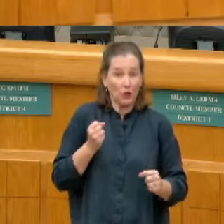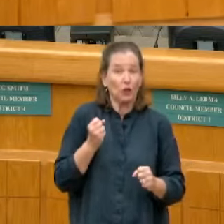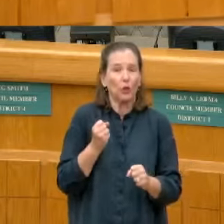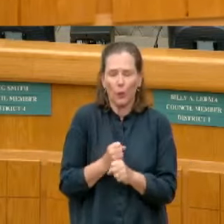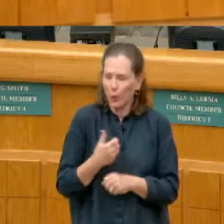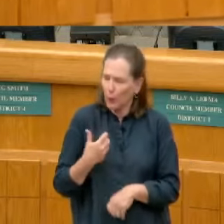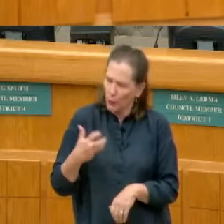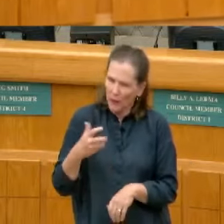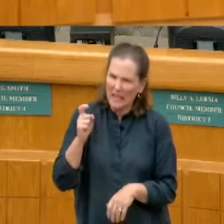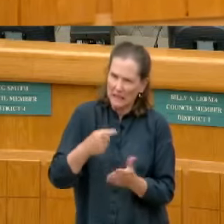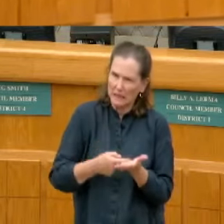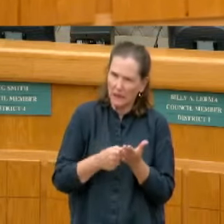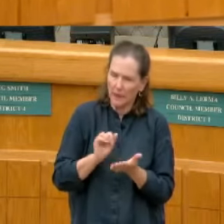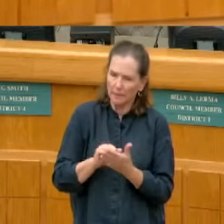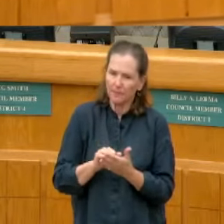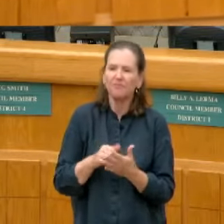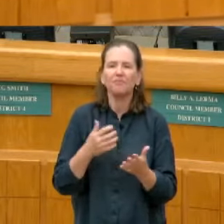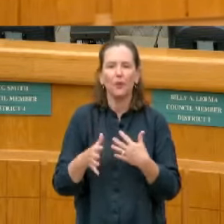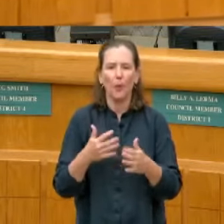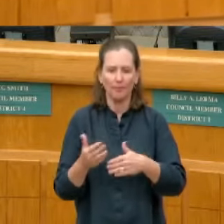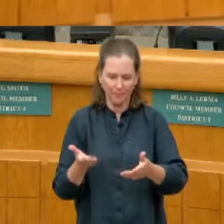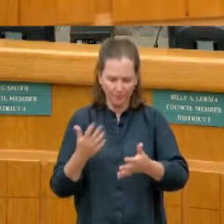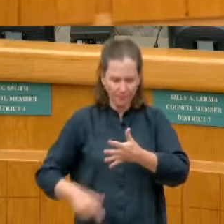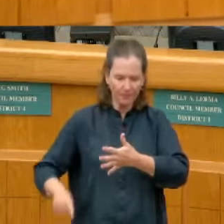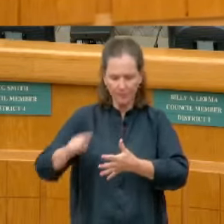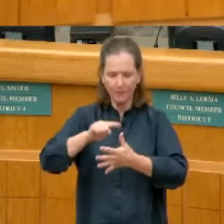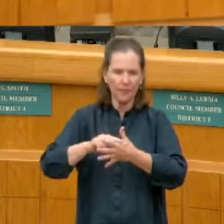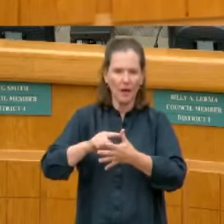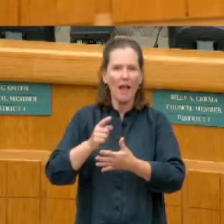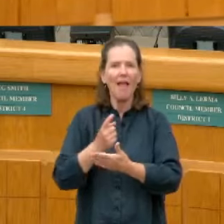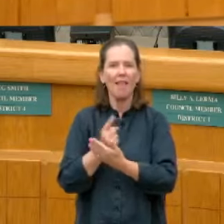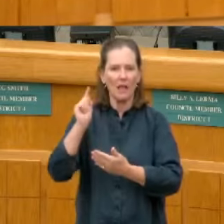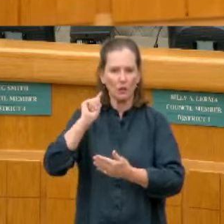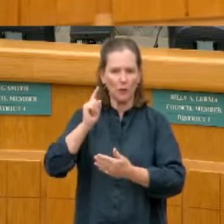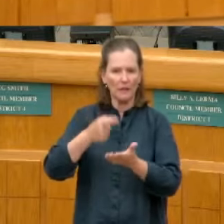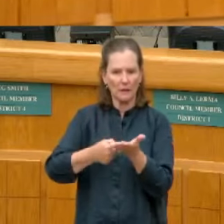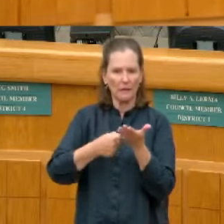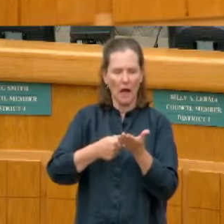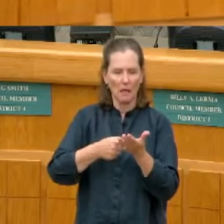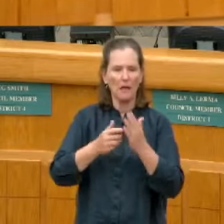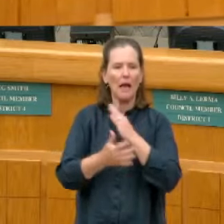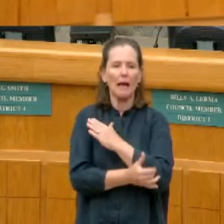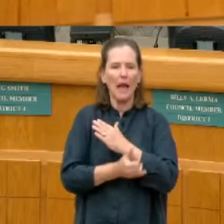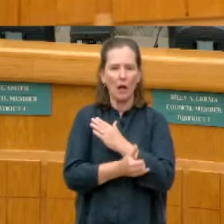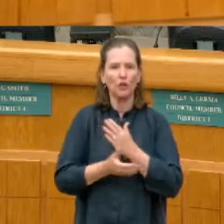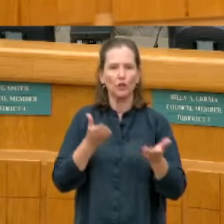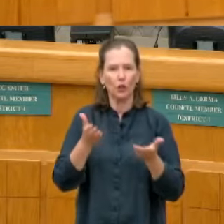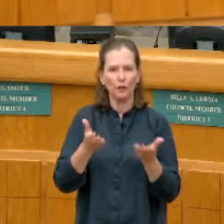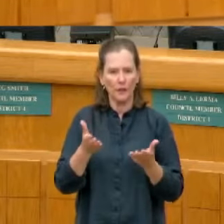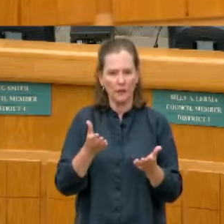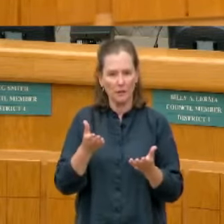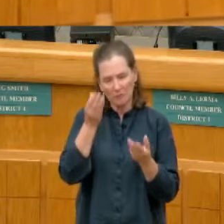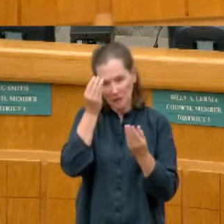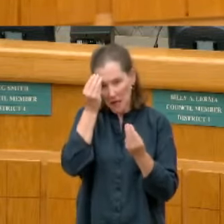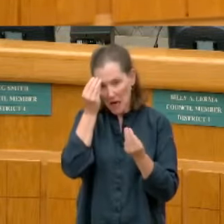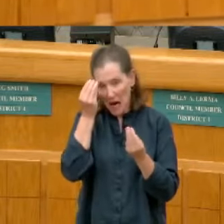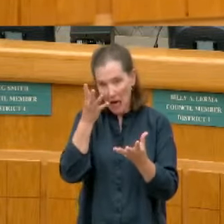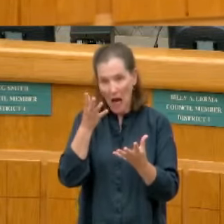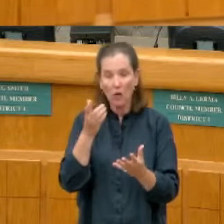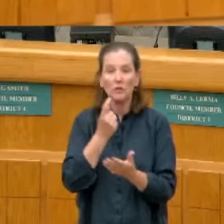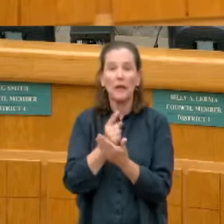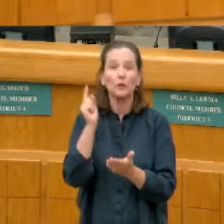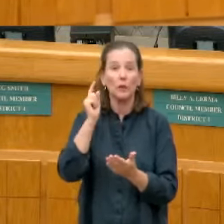updating you with regards to county services. And in particular, I announced that our motor vehicle registration office at the county courthouse, which